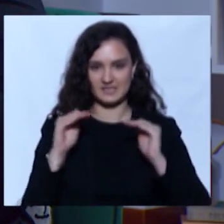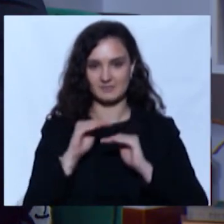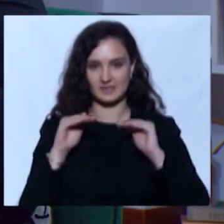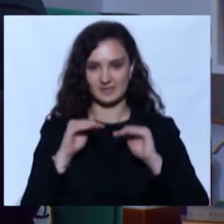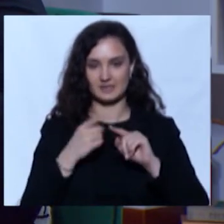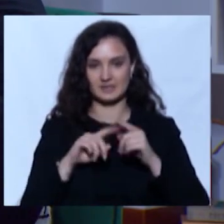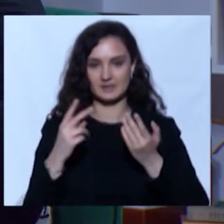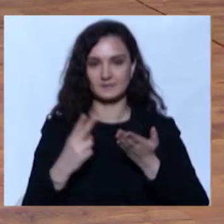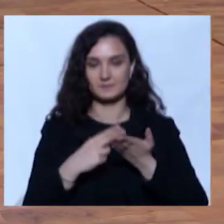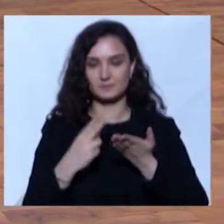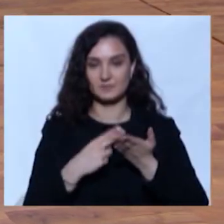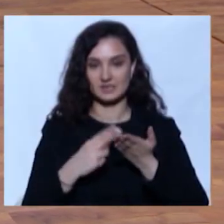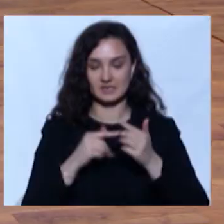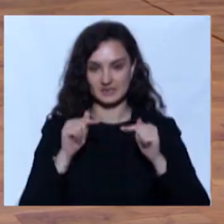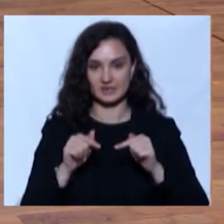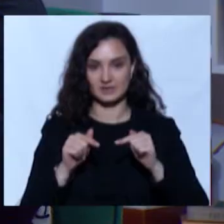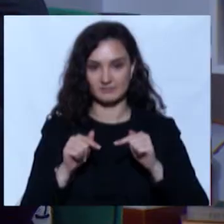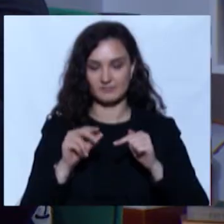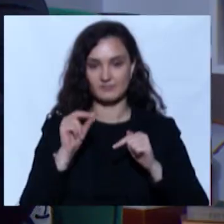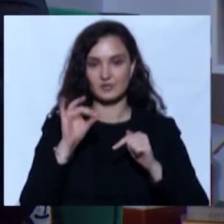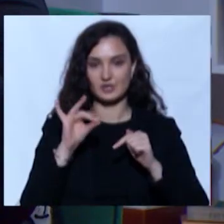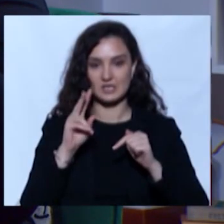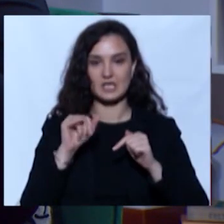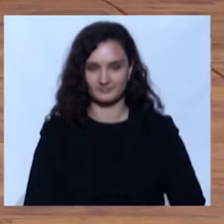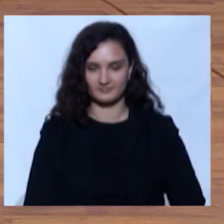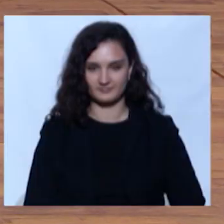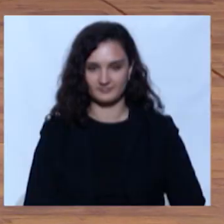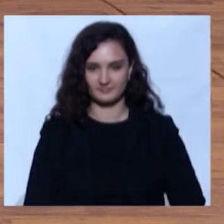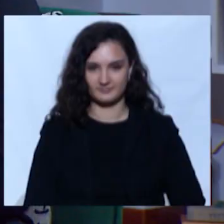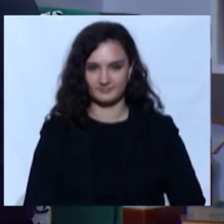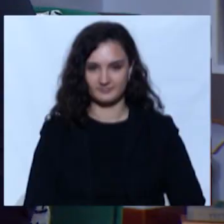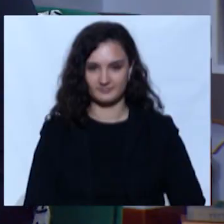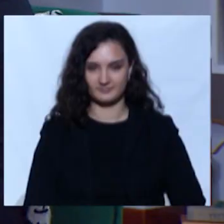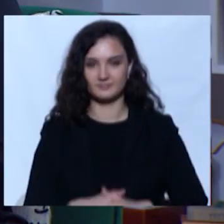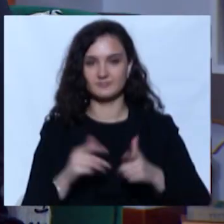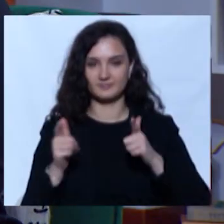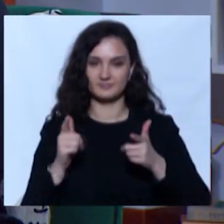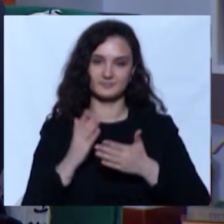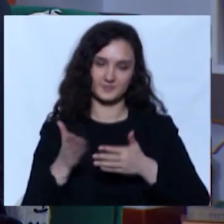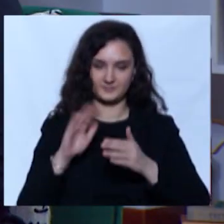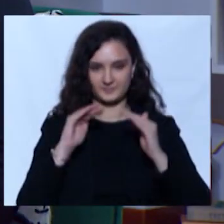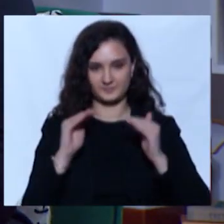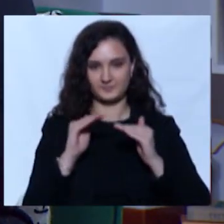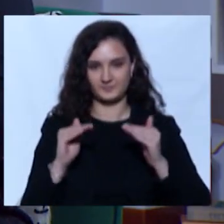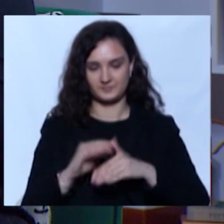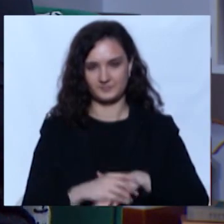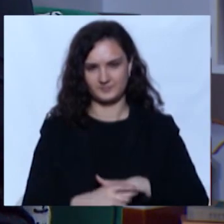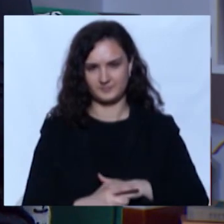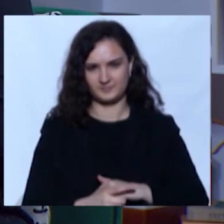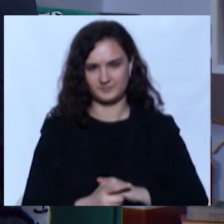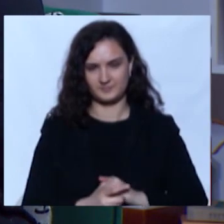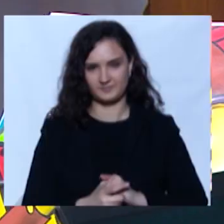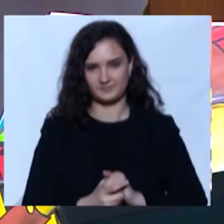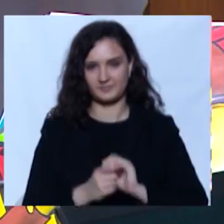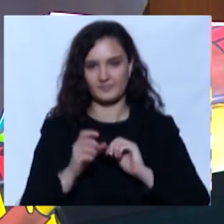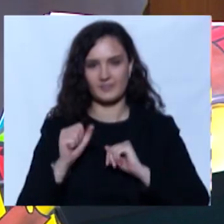It is based on this book, Chicka Chicka Boom. Oh, I love this book. Are you ready? I'm ready to sing. A